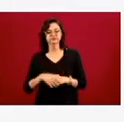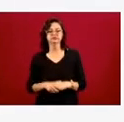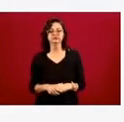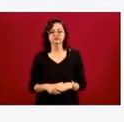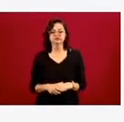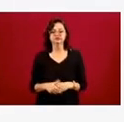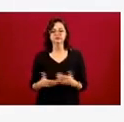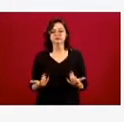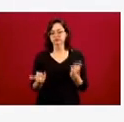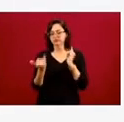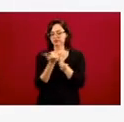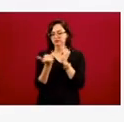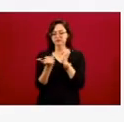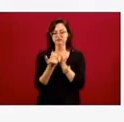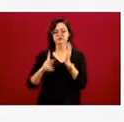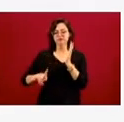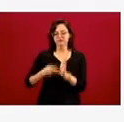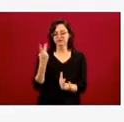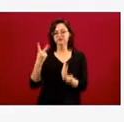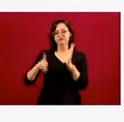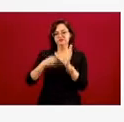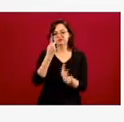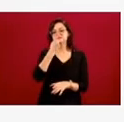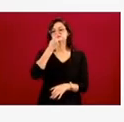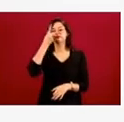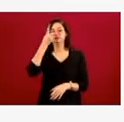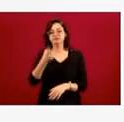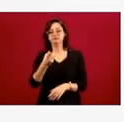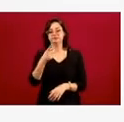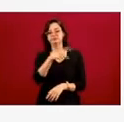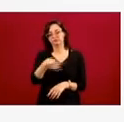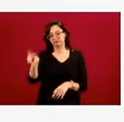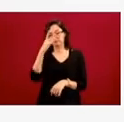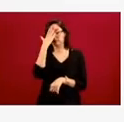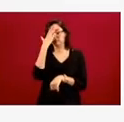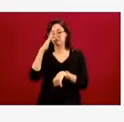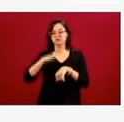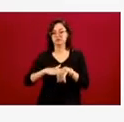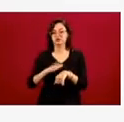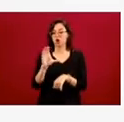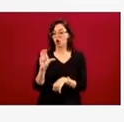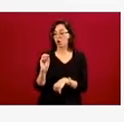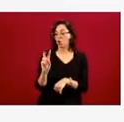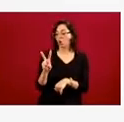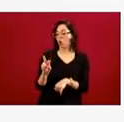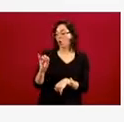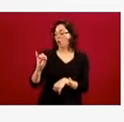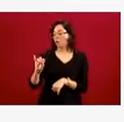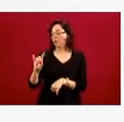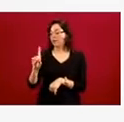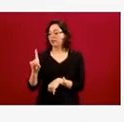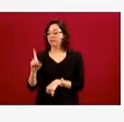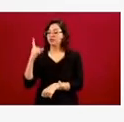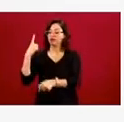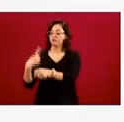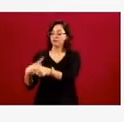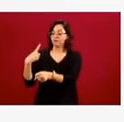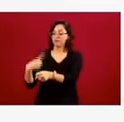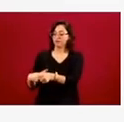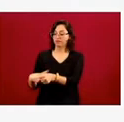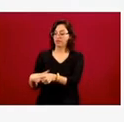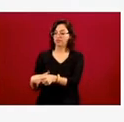and the patients, and they have been hospitalized because they have presented severe symptoms or complications, and the ones that haven't